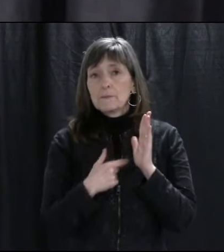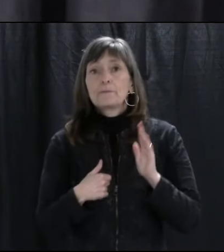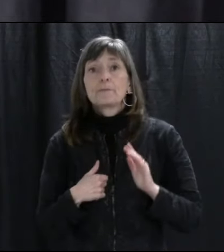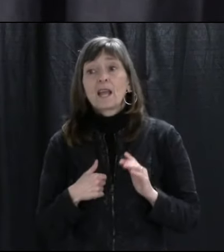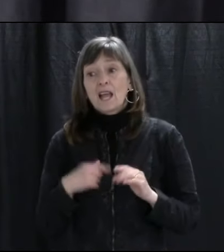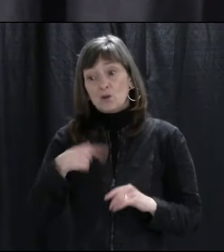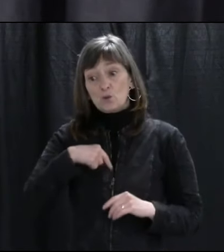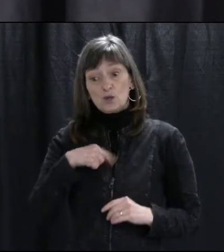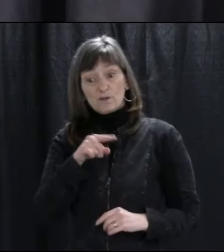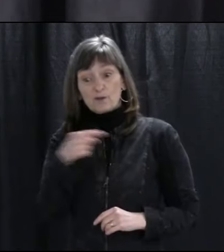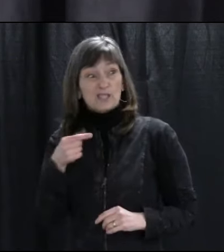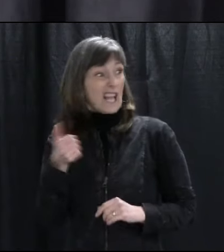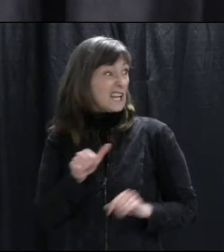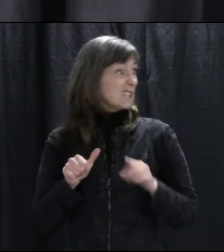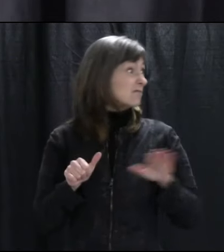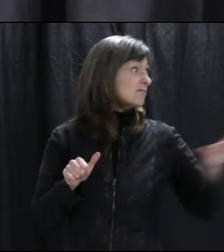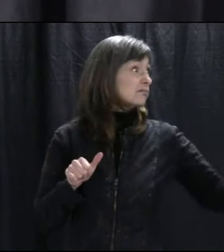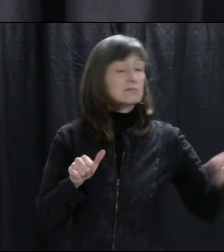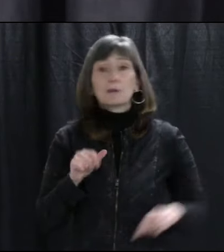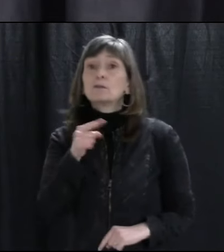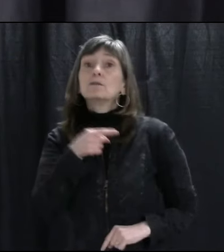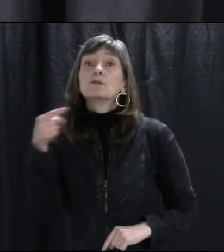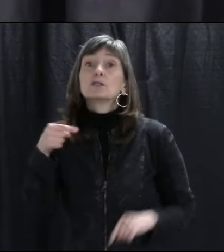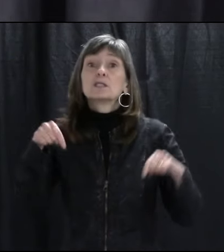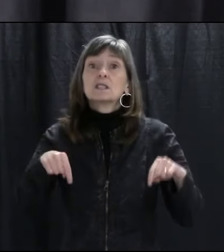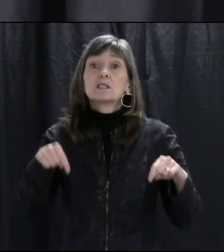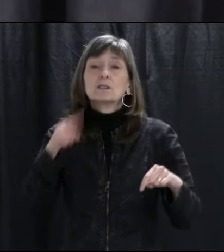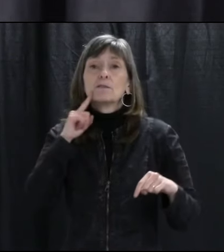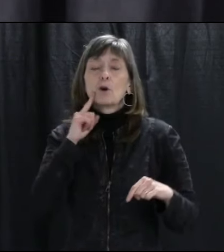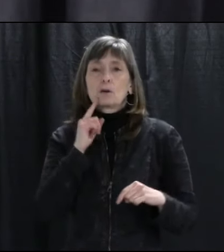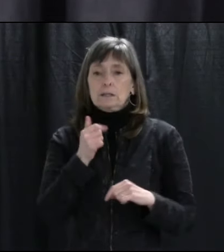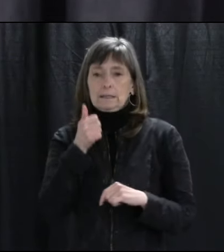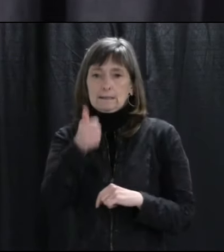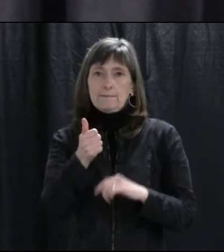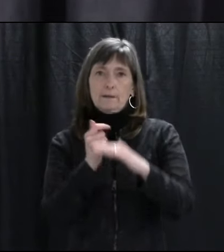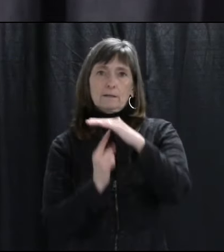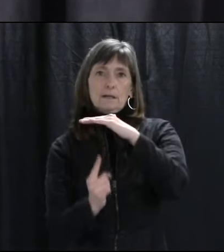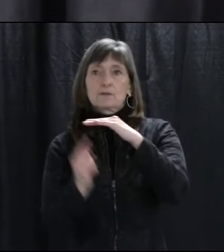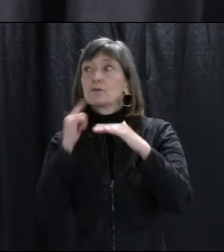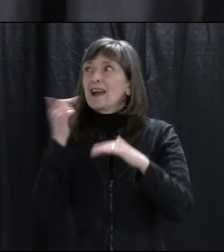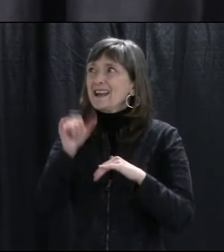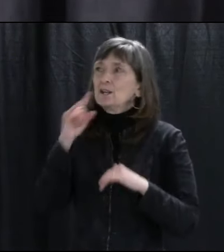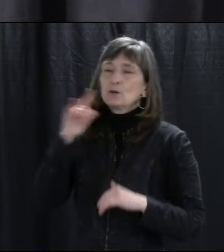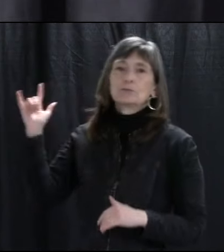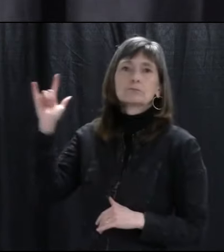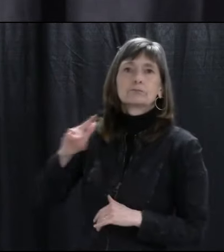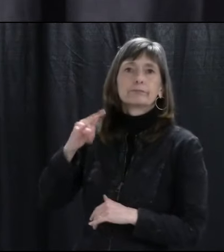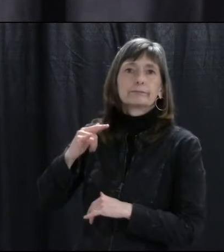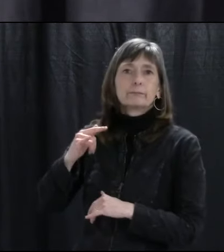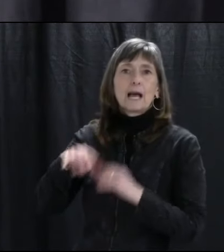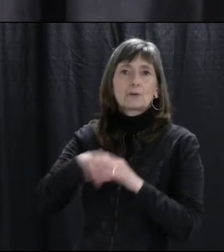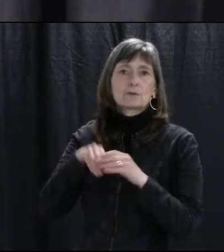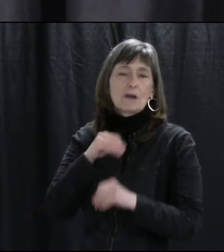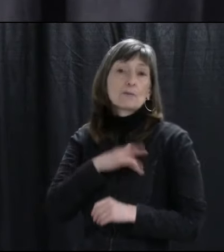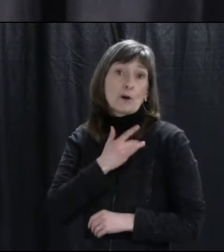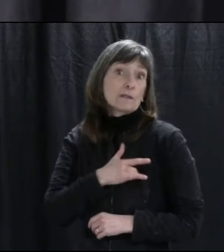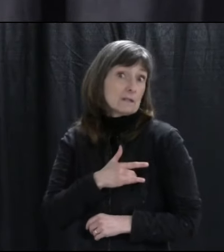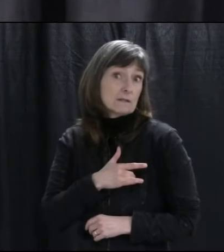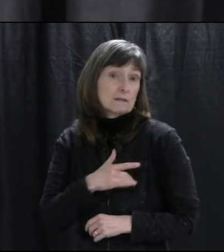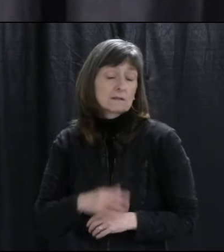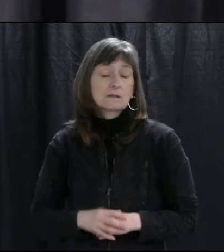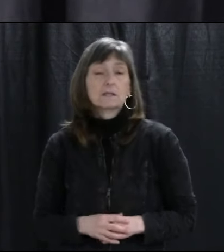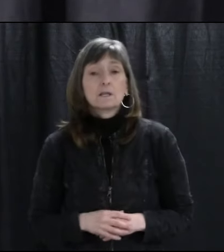first of the provinces to actually require self-isolation for those who have travelled outside. The bulk